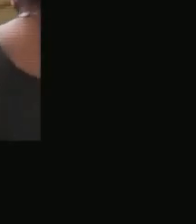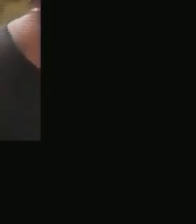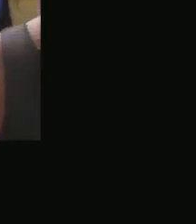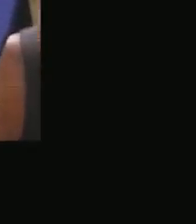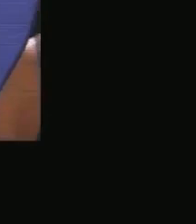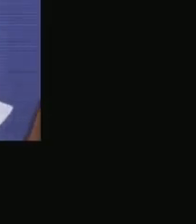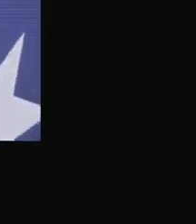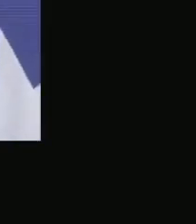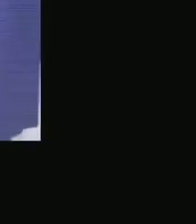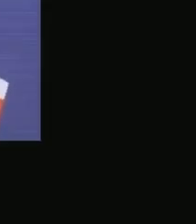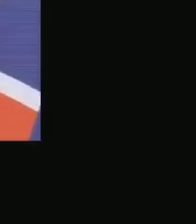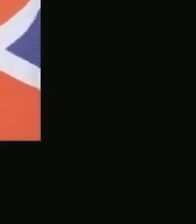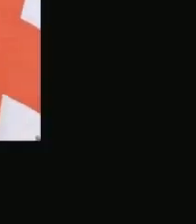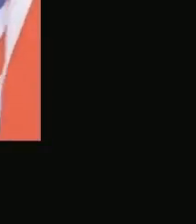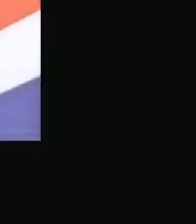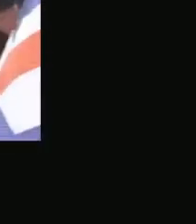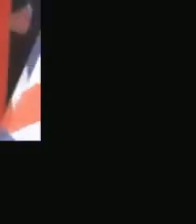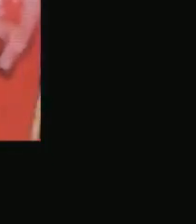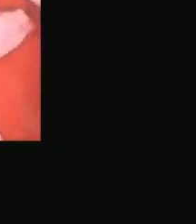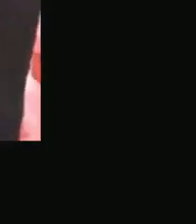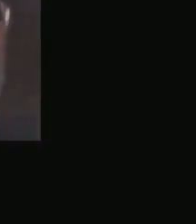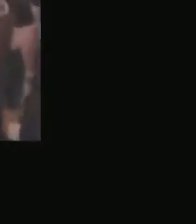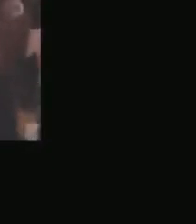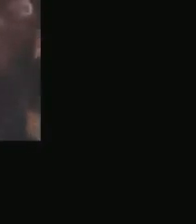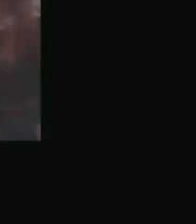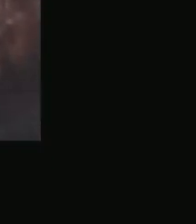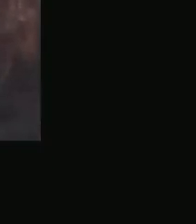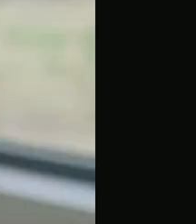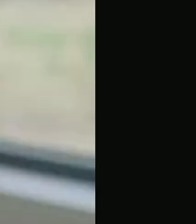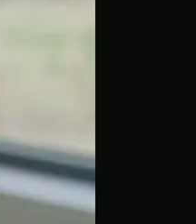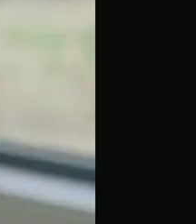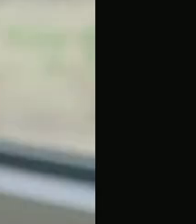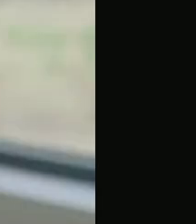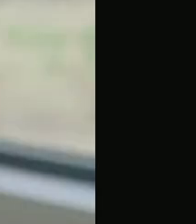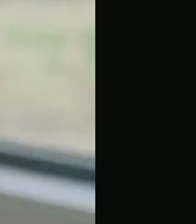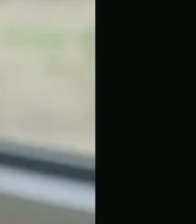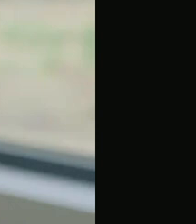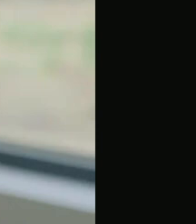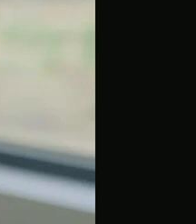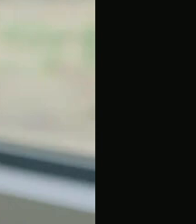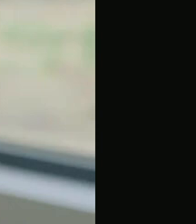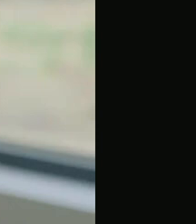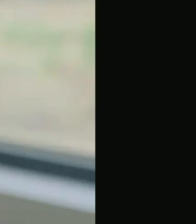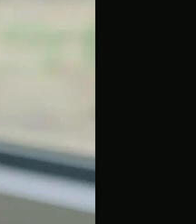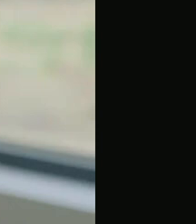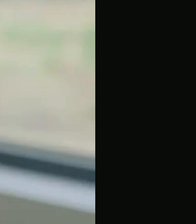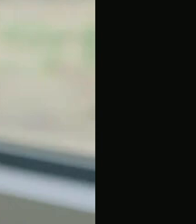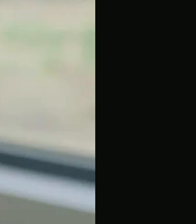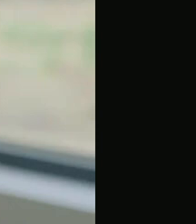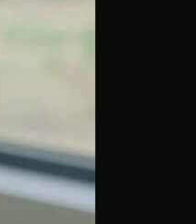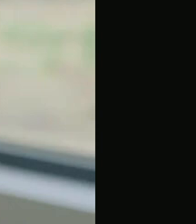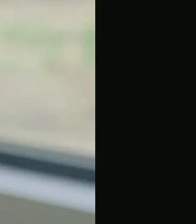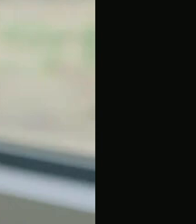mob. My understanding is that they were protesting, you know, the building of a mosque.